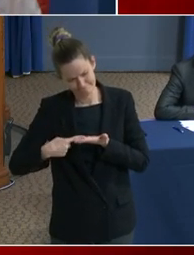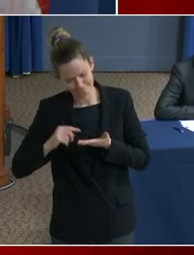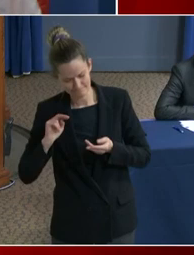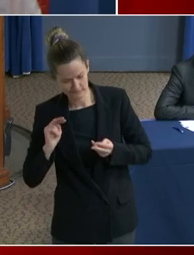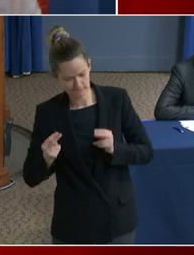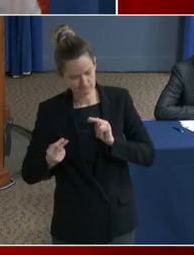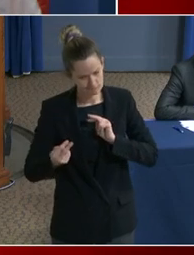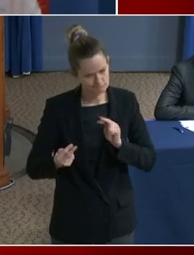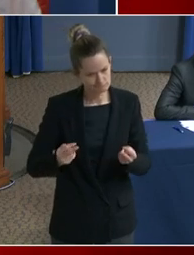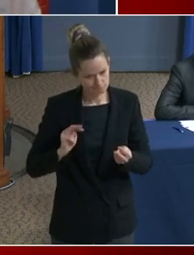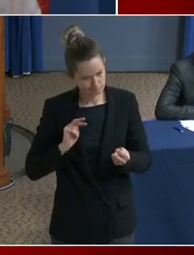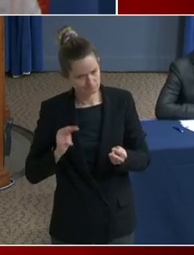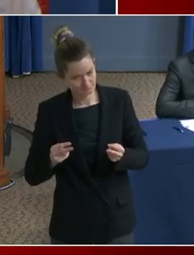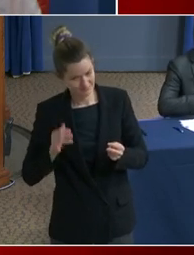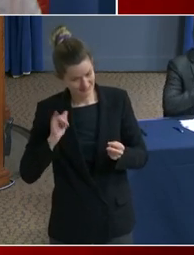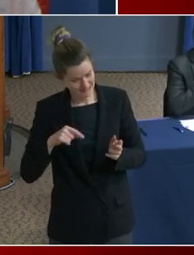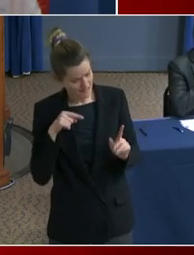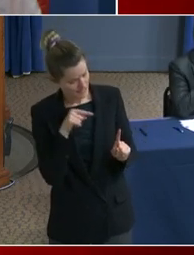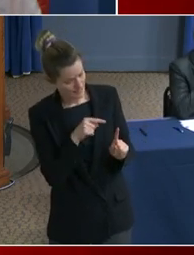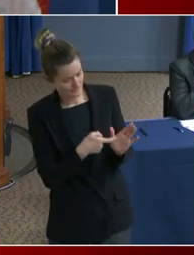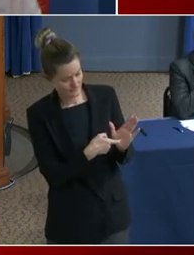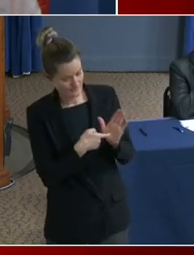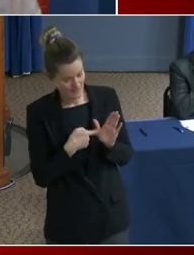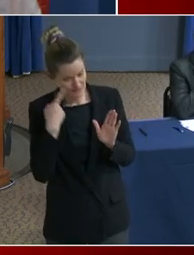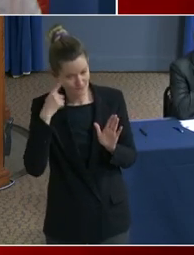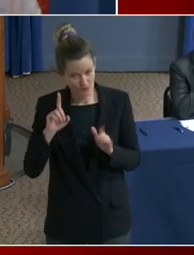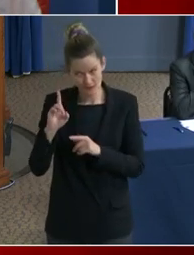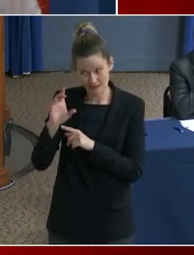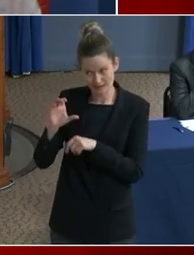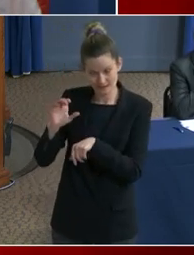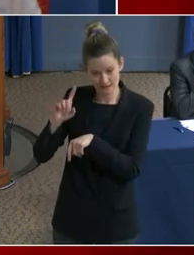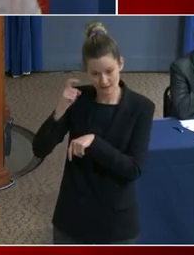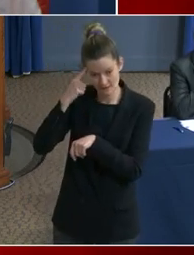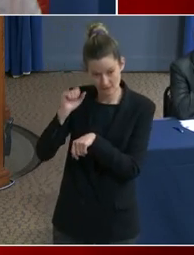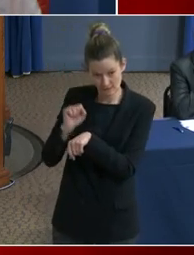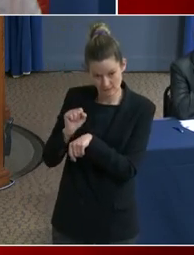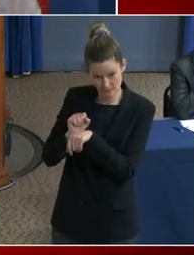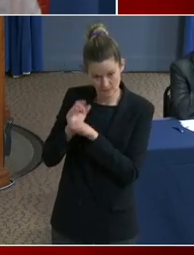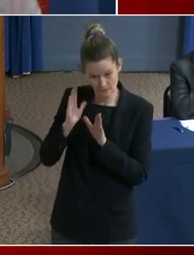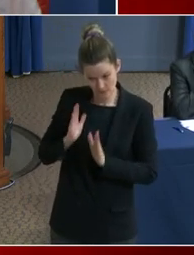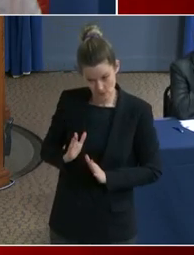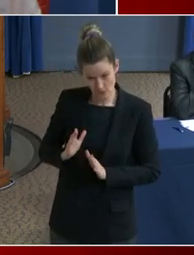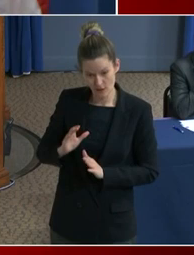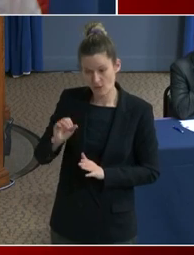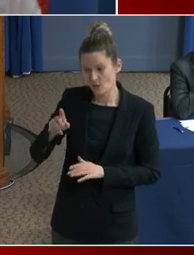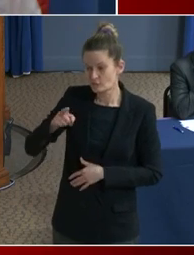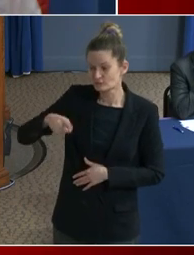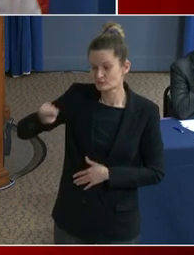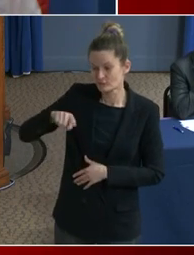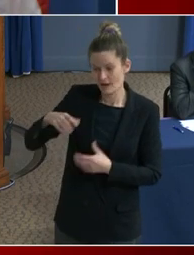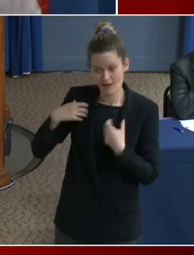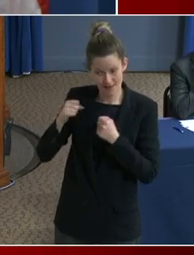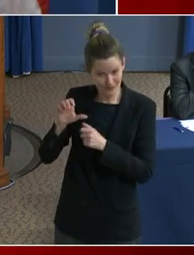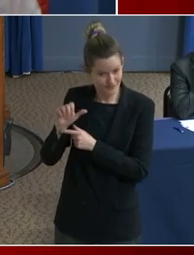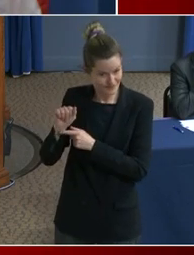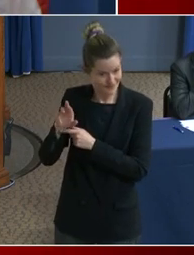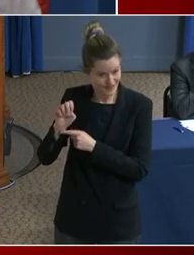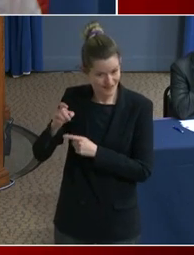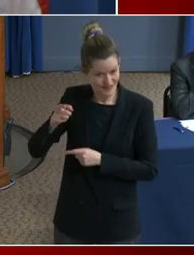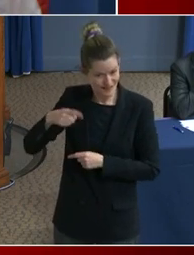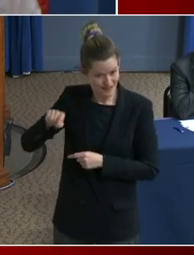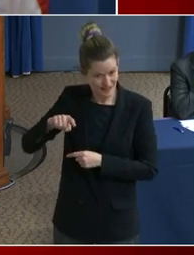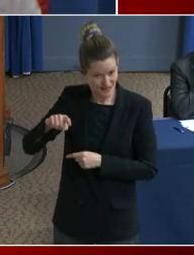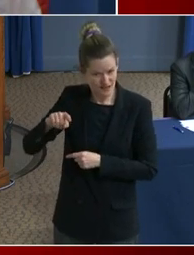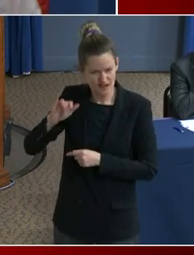mandated employees in DC government and the mandated employees in the healthcare system. Those mandated employees